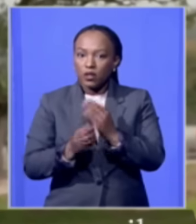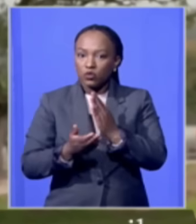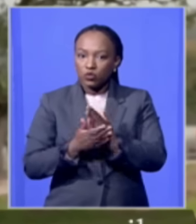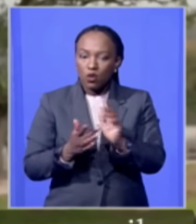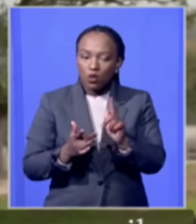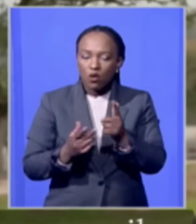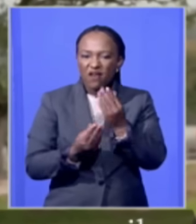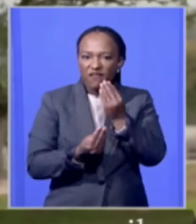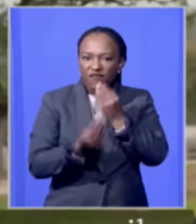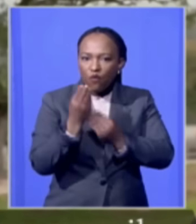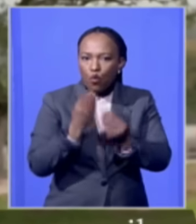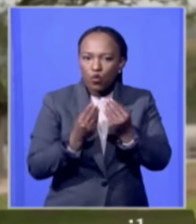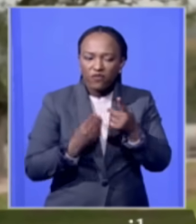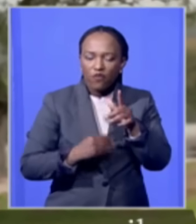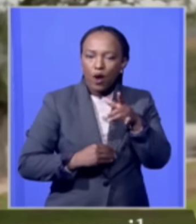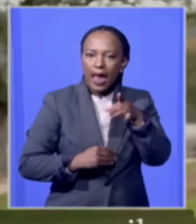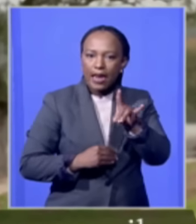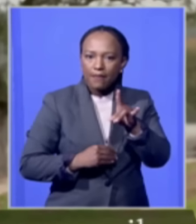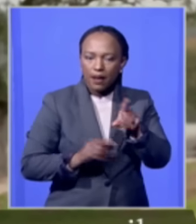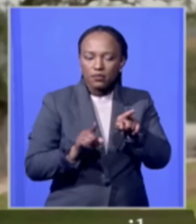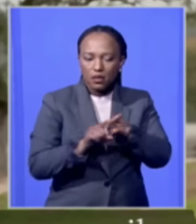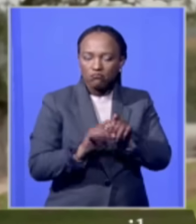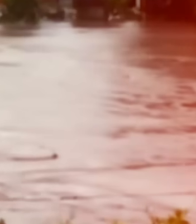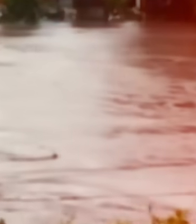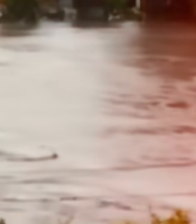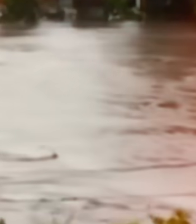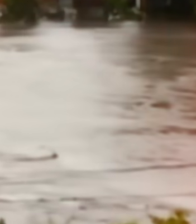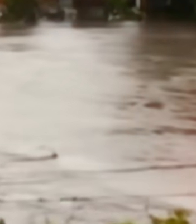and abattoirs back up as quickly as possible.